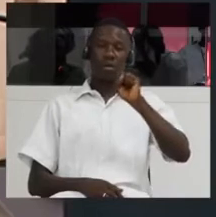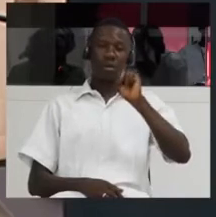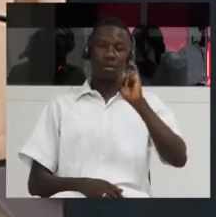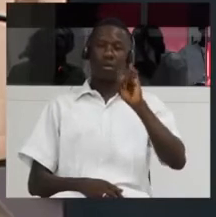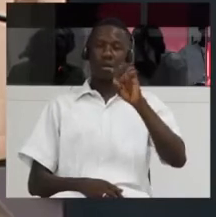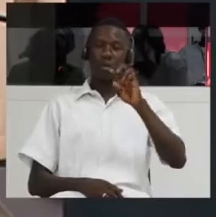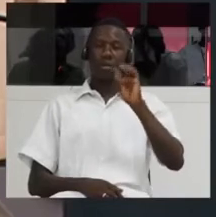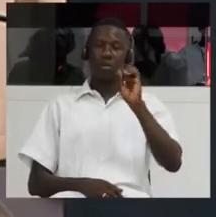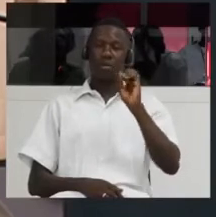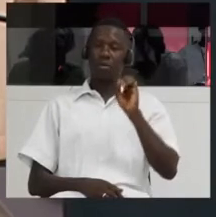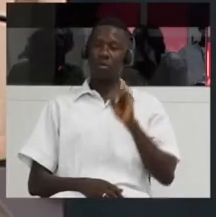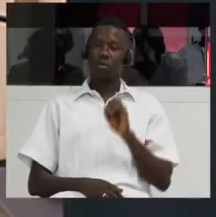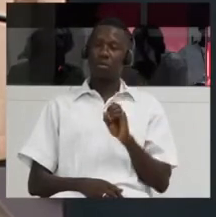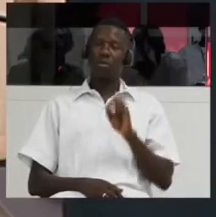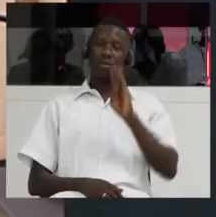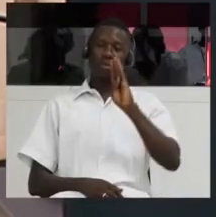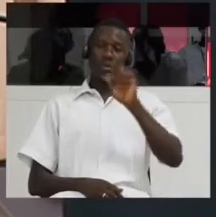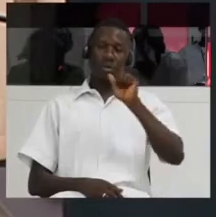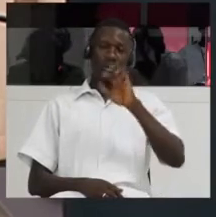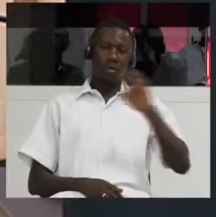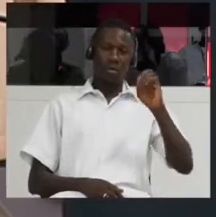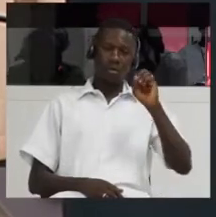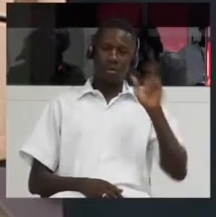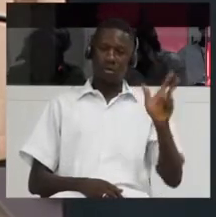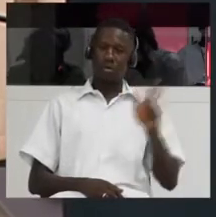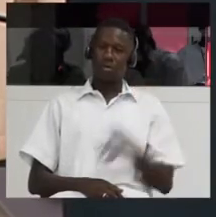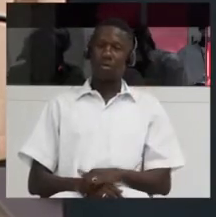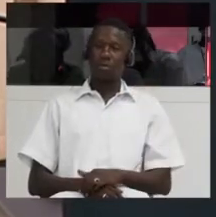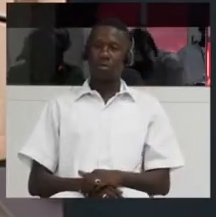Baro came with others, but I cannot remember. He was not alone in his vehicle.